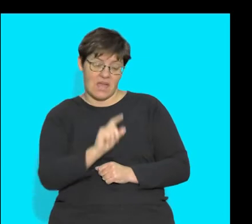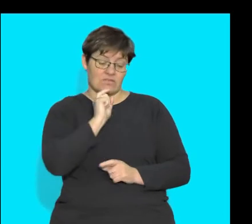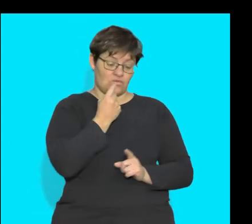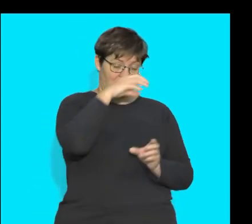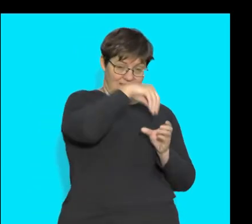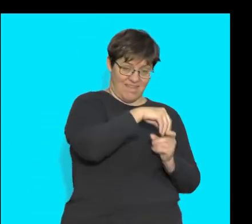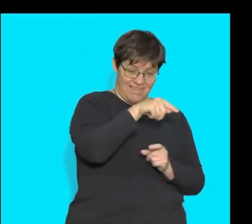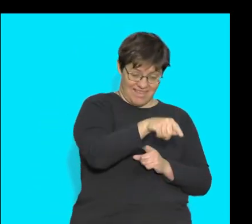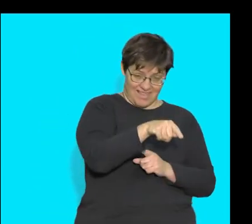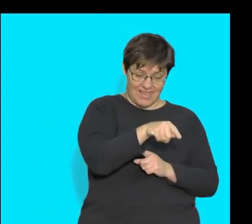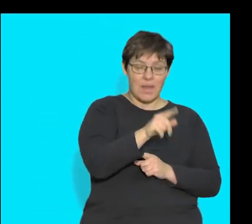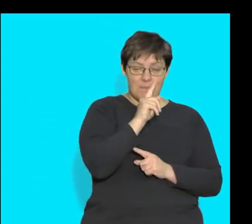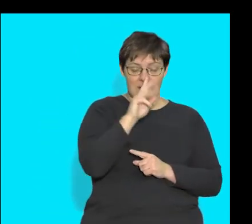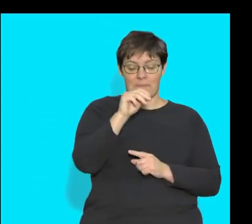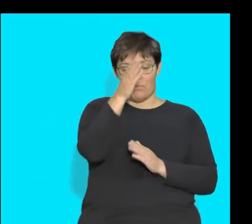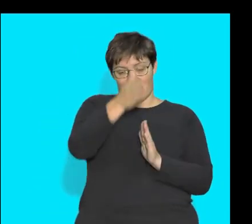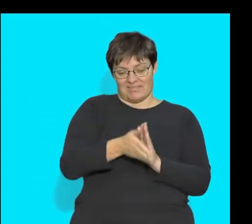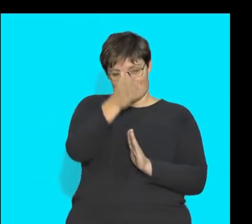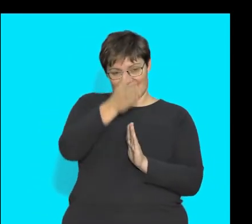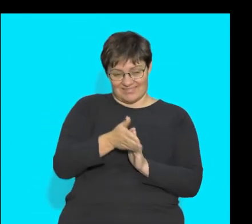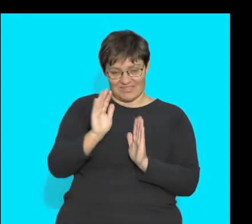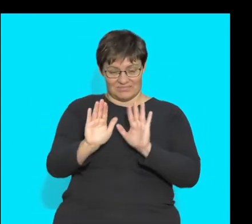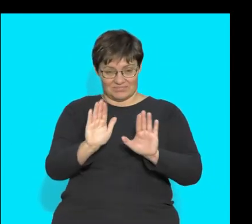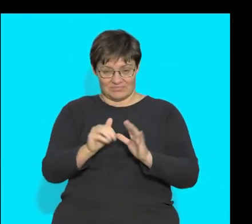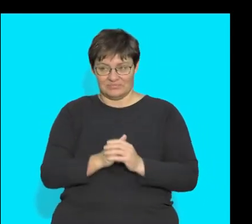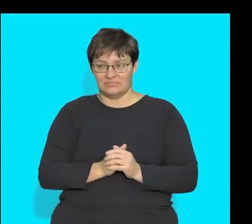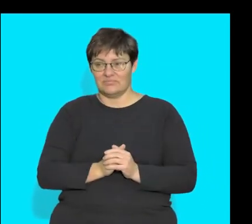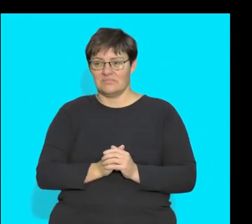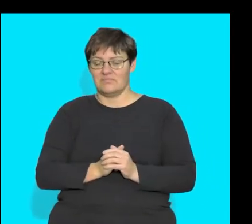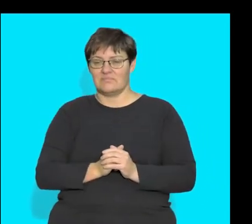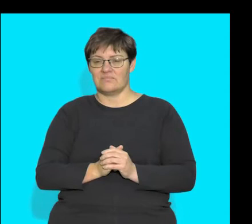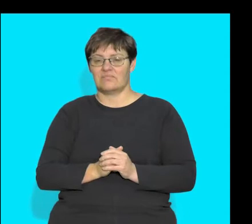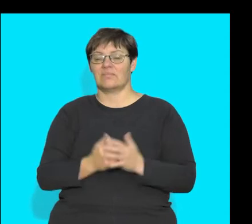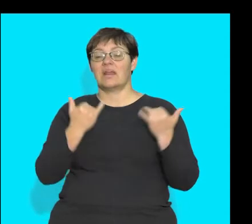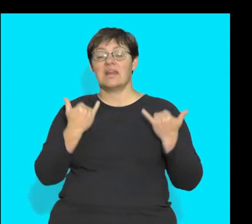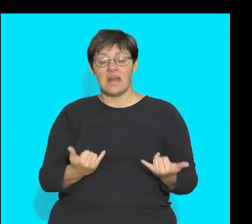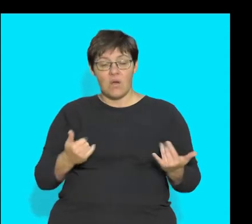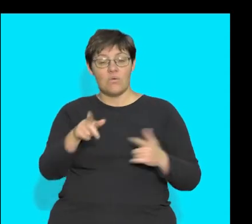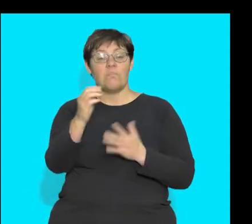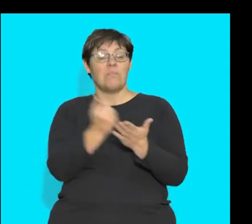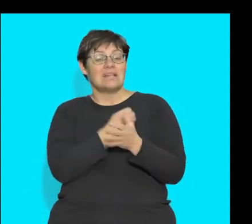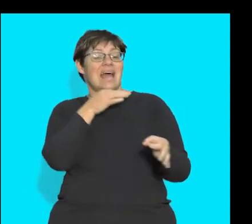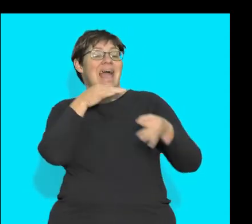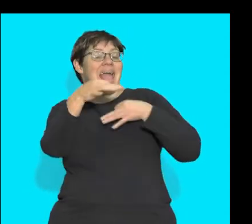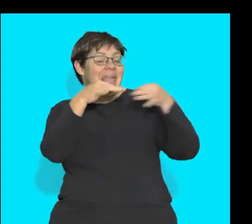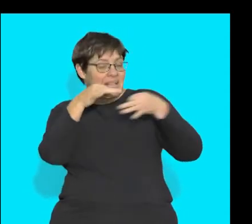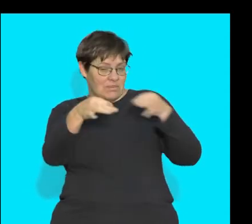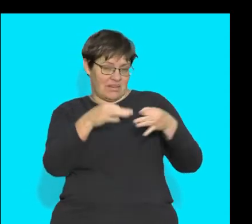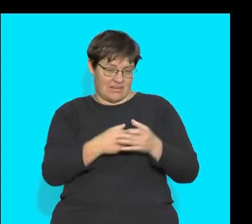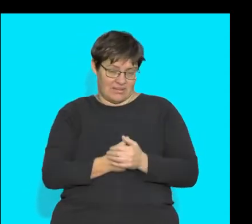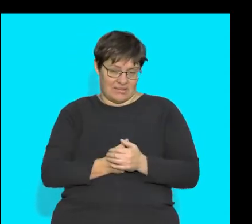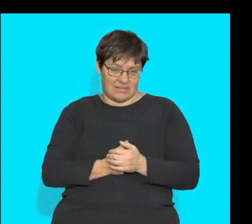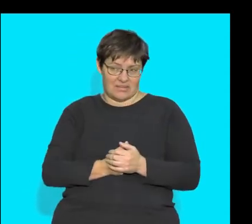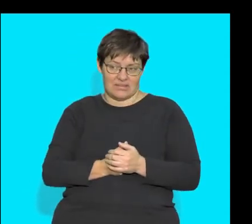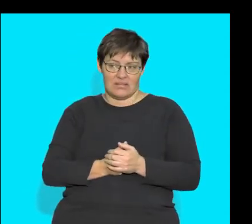sugar, and I had this membrane in between them. Now I have to explain, all